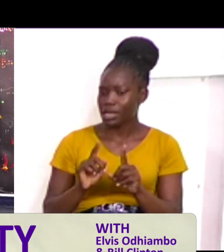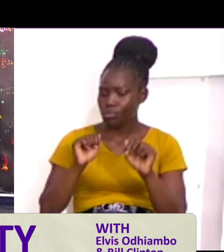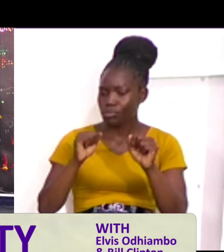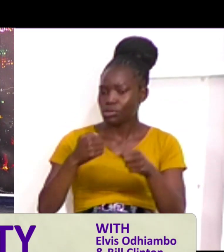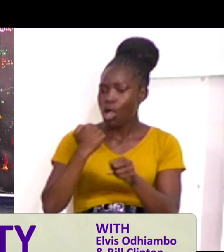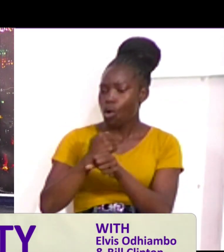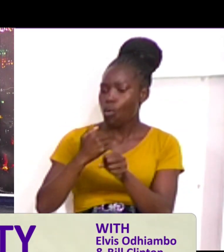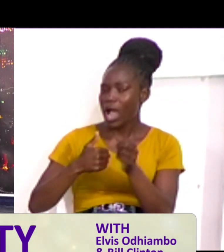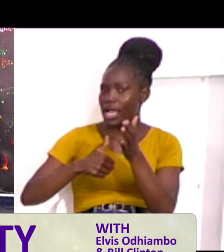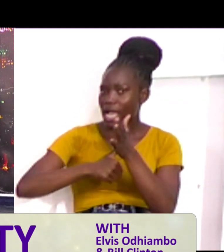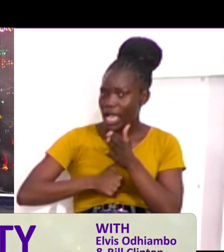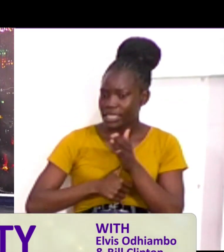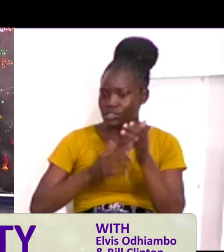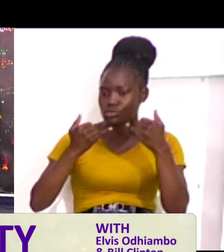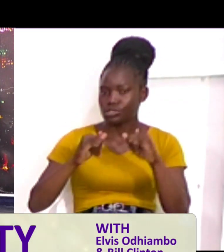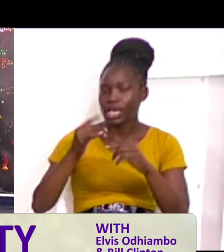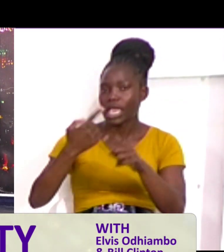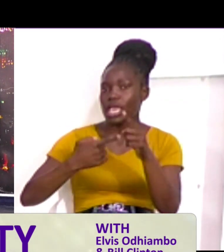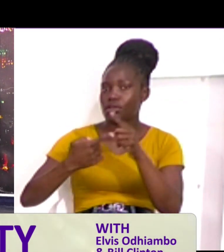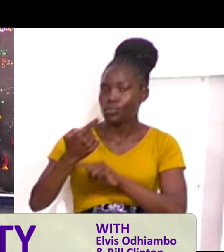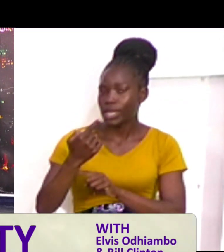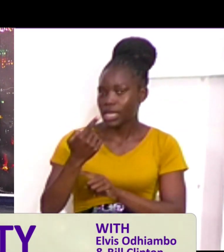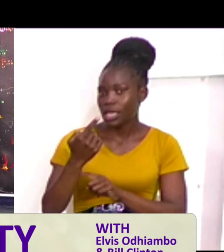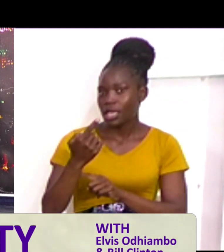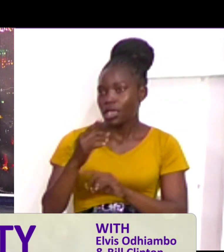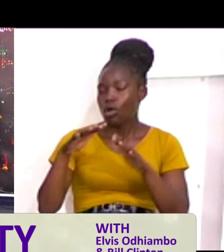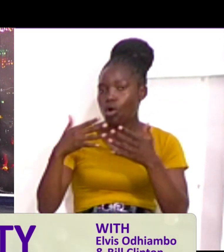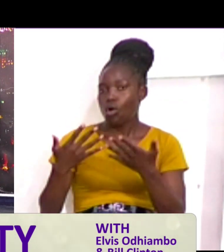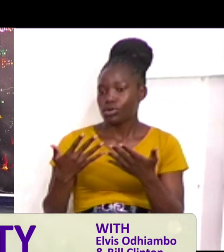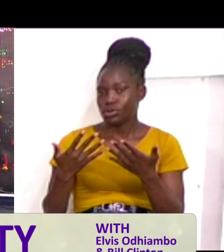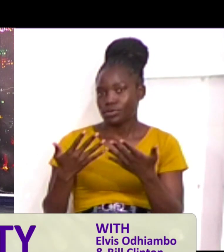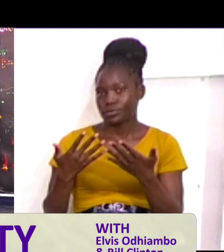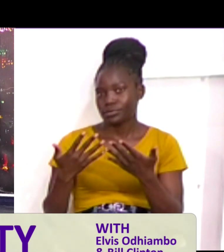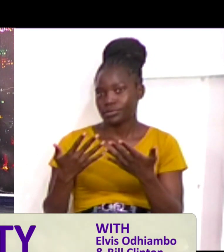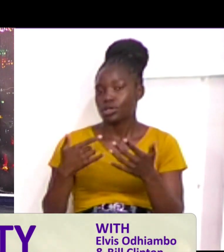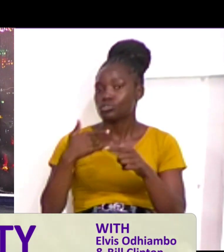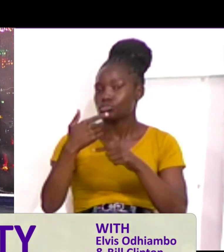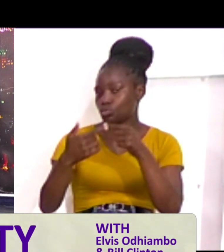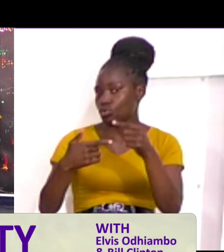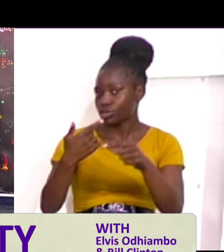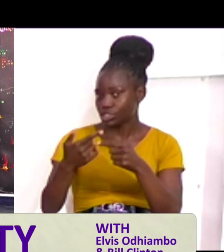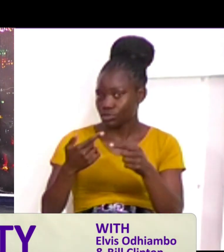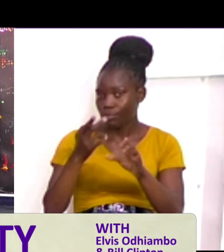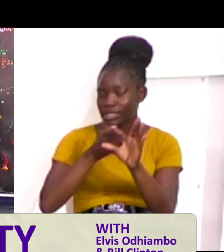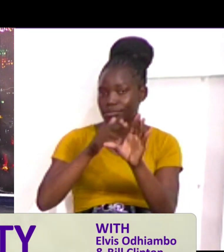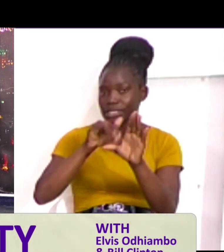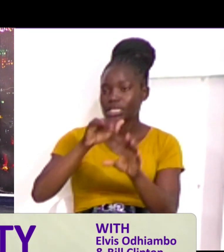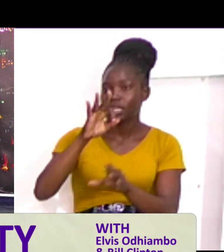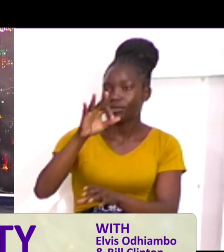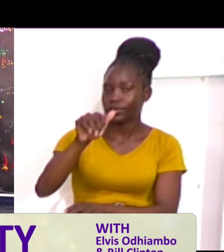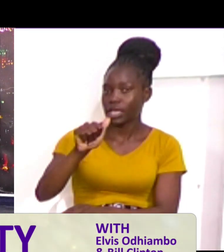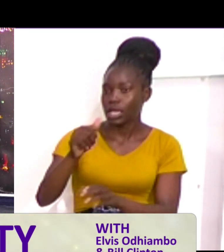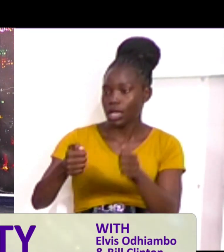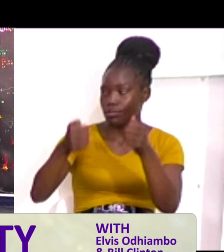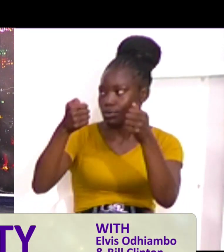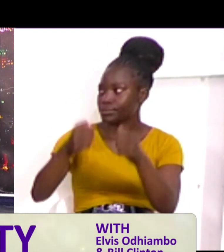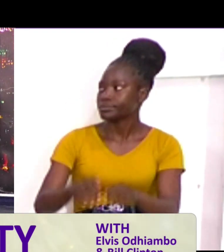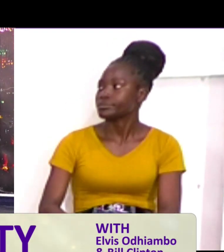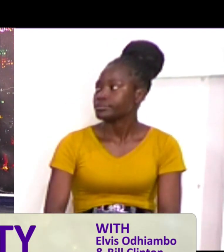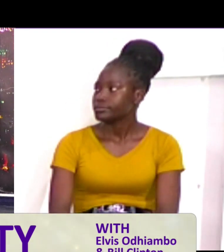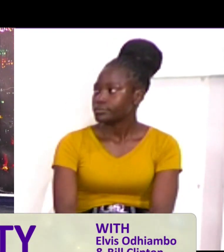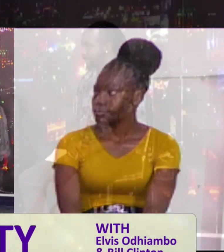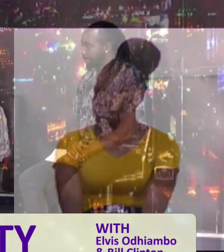done more to try and give them that pressure to try and stay in the FA Cup?